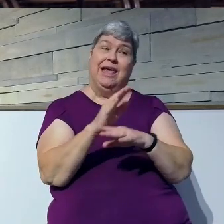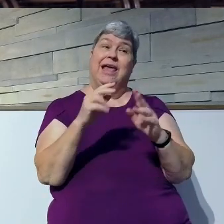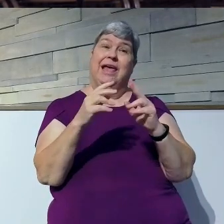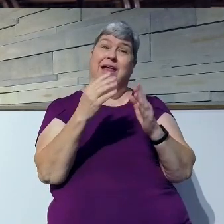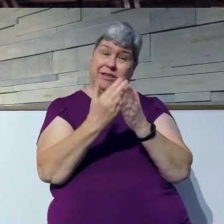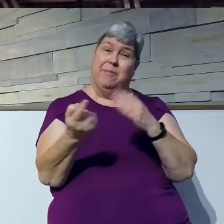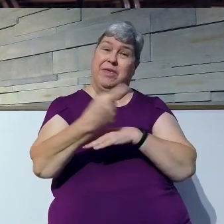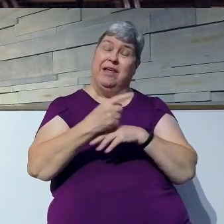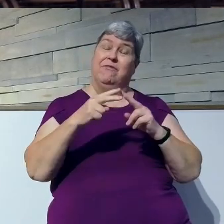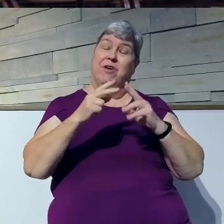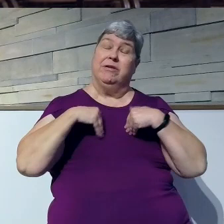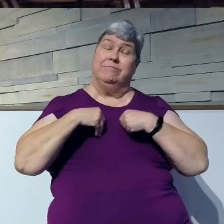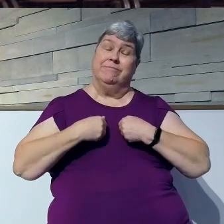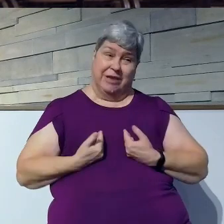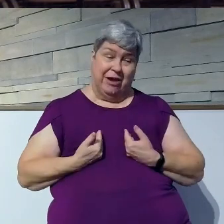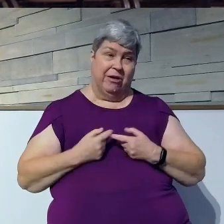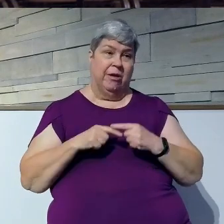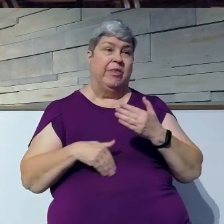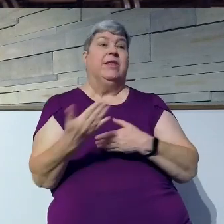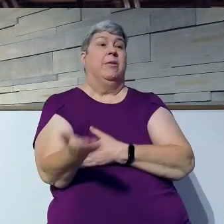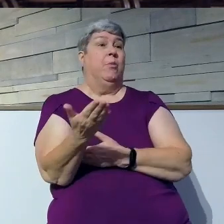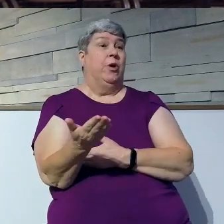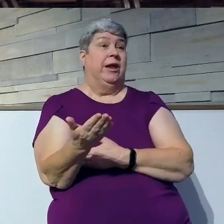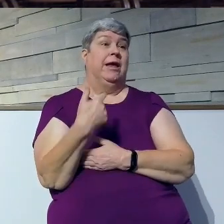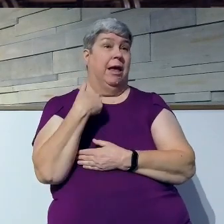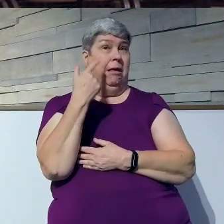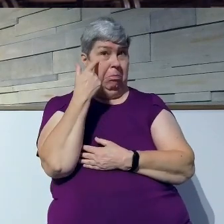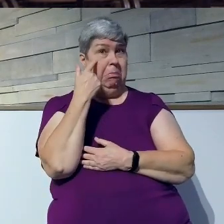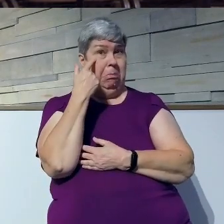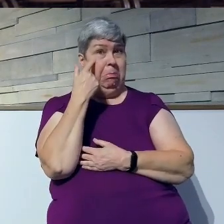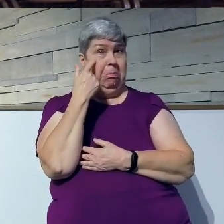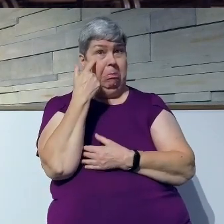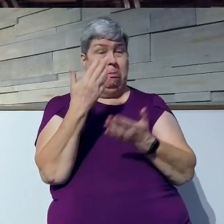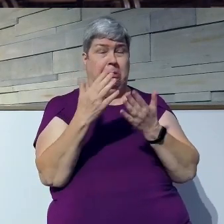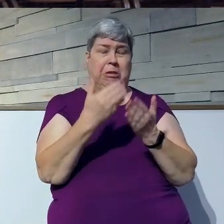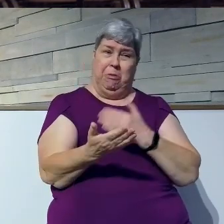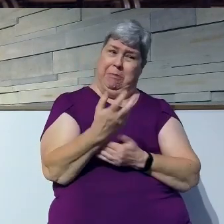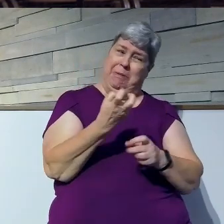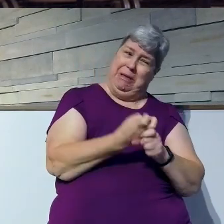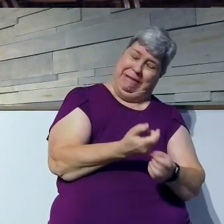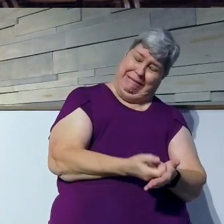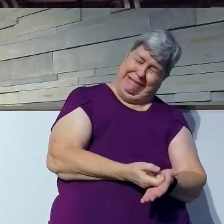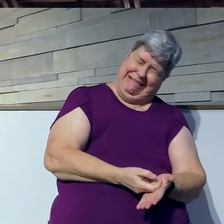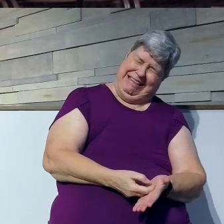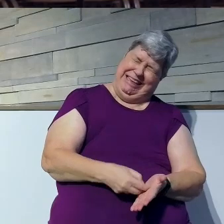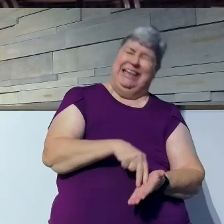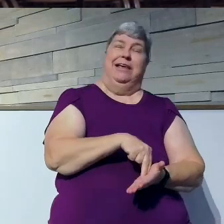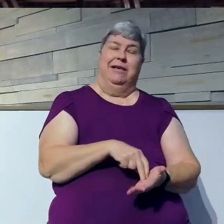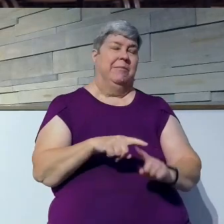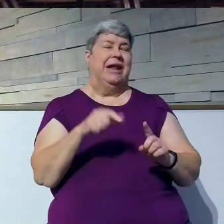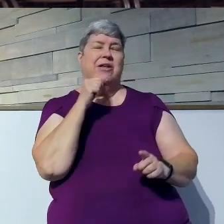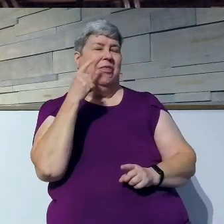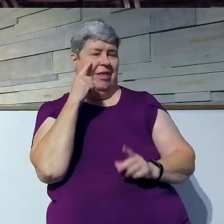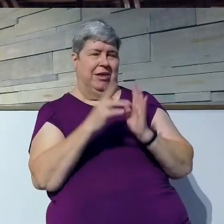tiring days. But the next morning, I imagine there were some mornings that were hard to get up, but I don't envision him